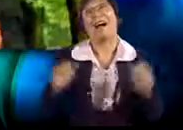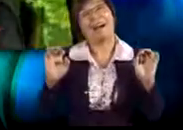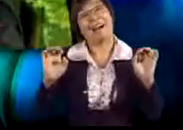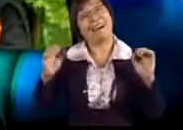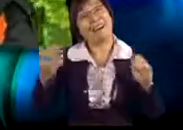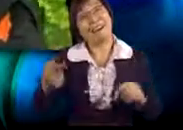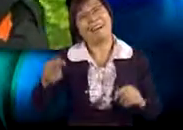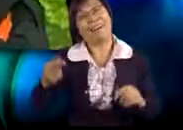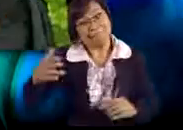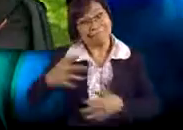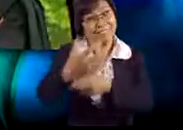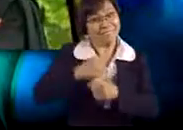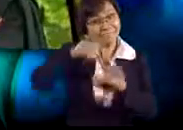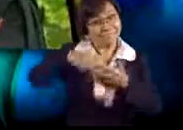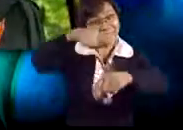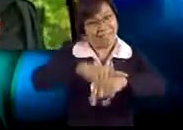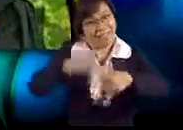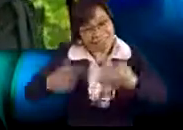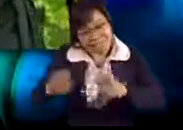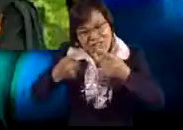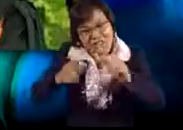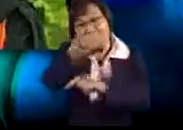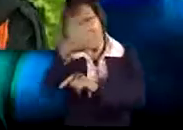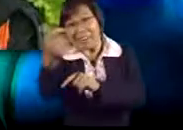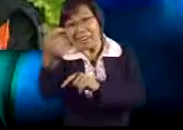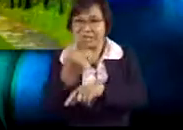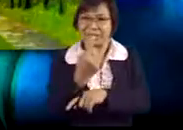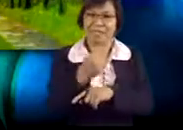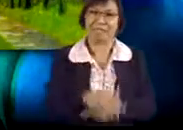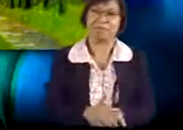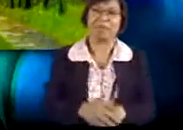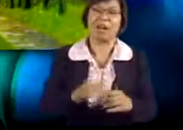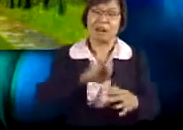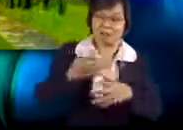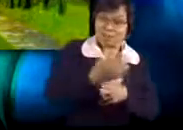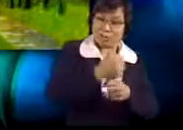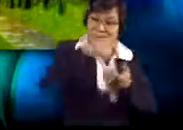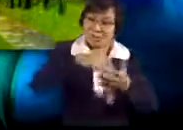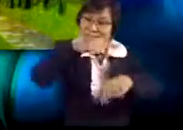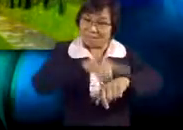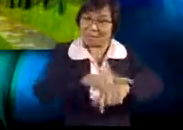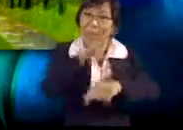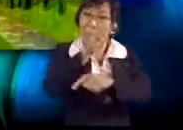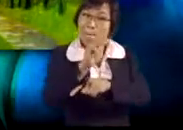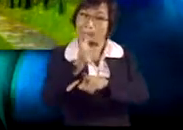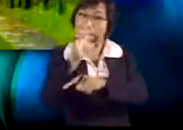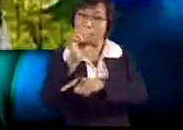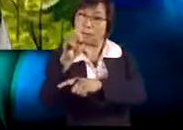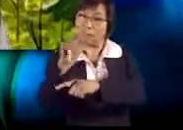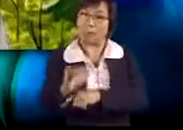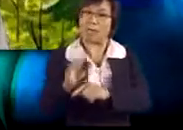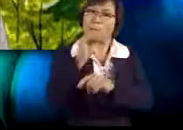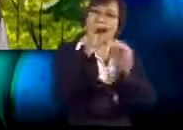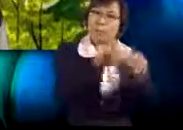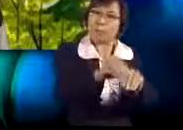Ah, I got it this time. Let's try another one. I'll do it this time. Melody, you pick an